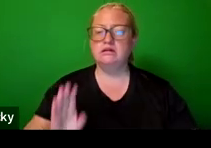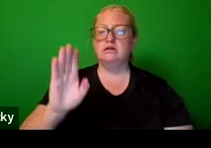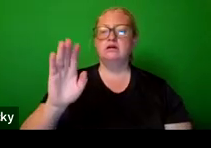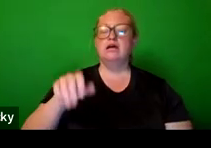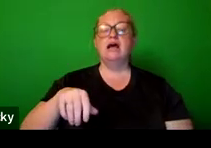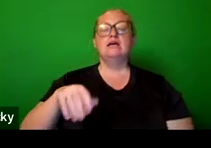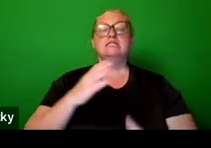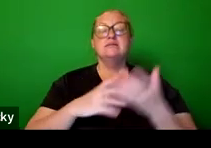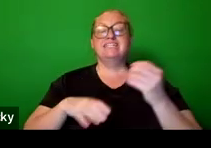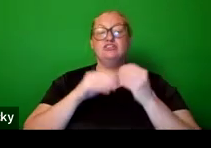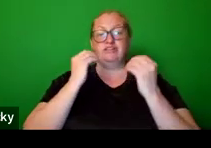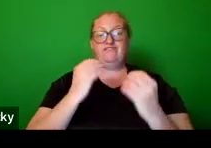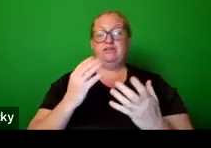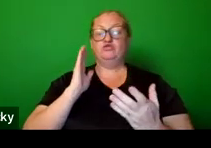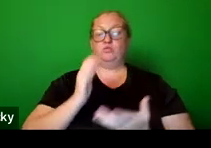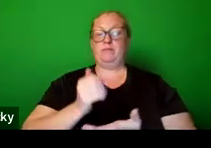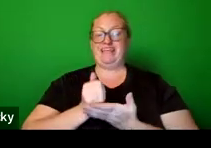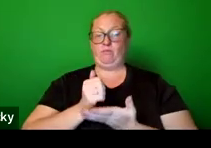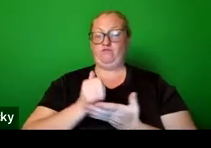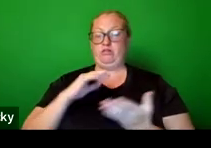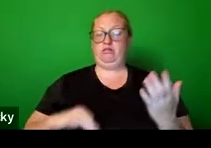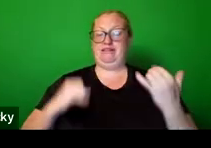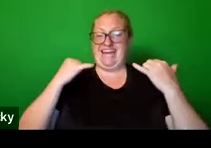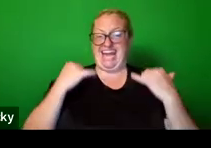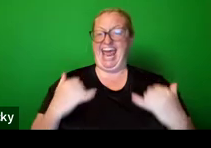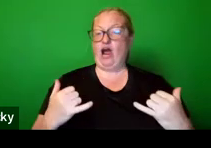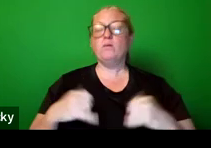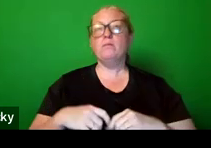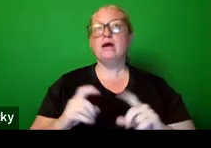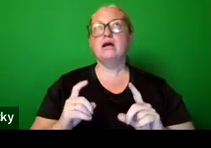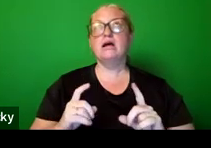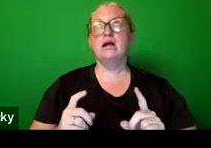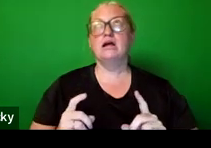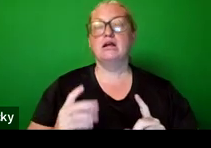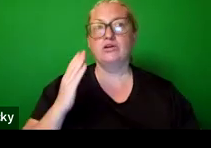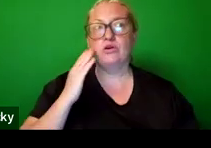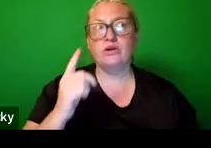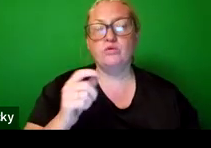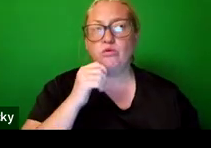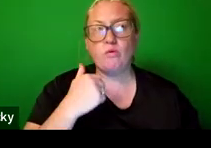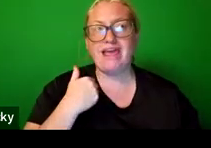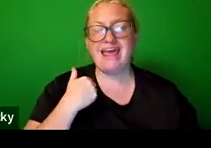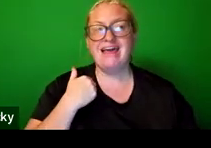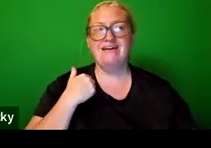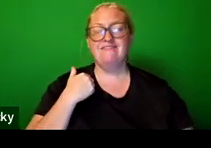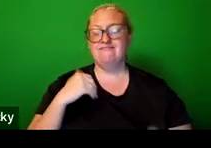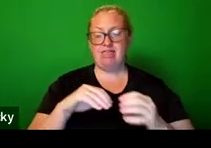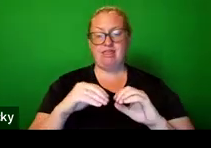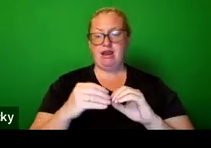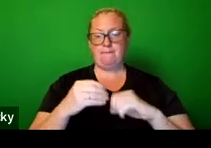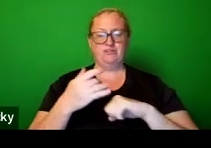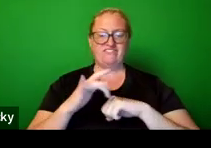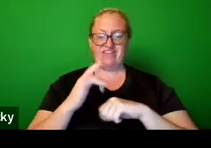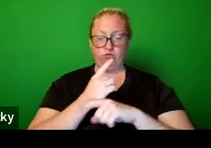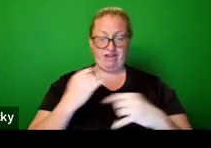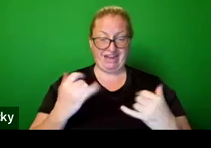now, but knowing that it's, you don't have the concrete numbers now, but I think if you can